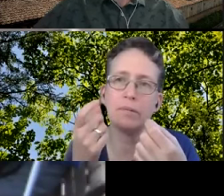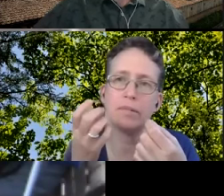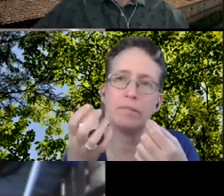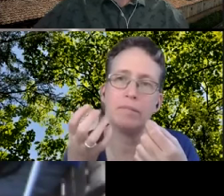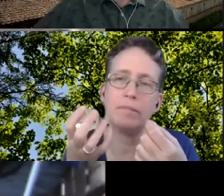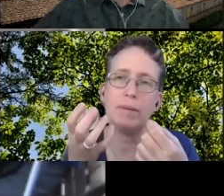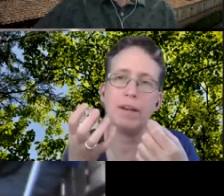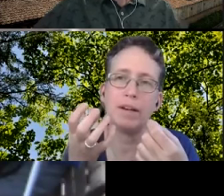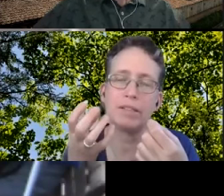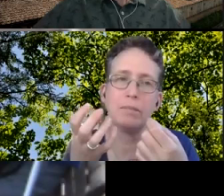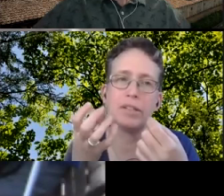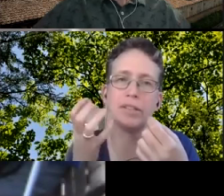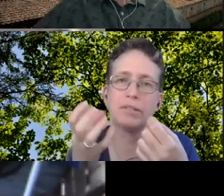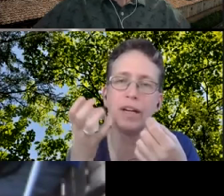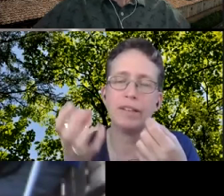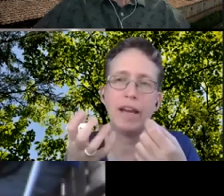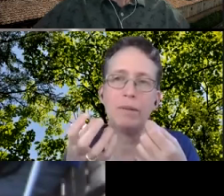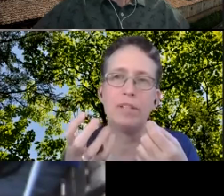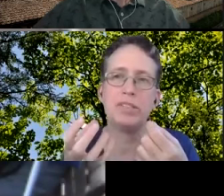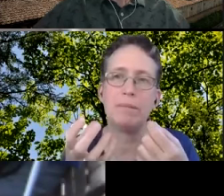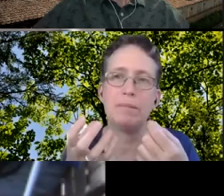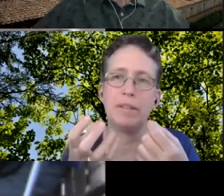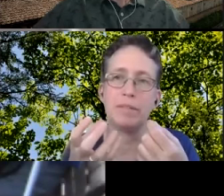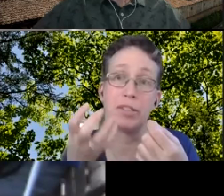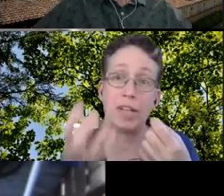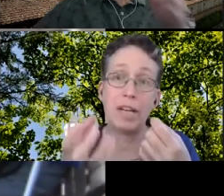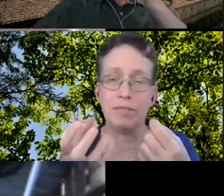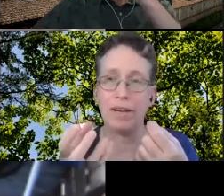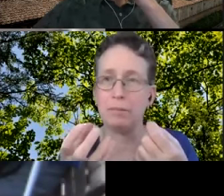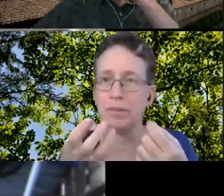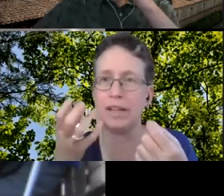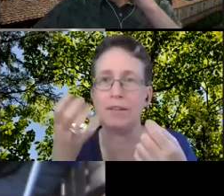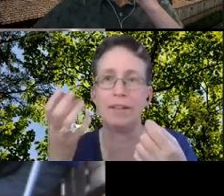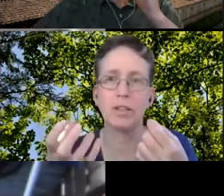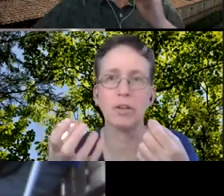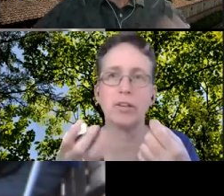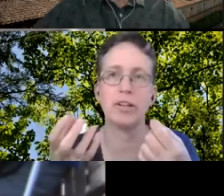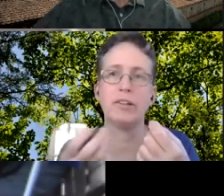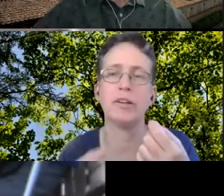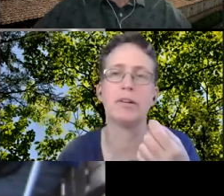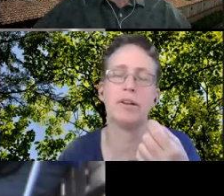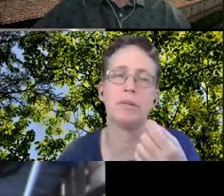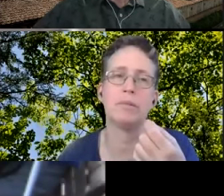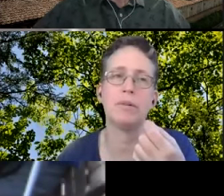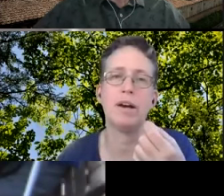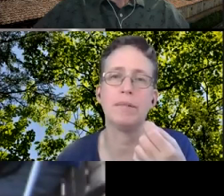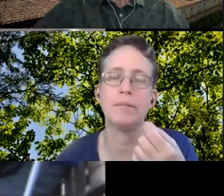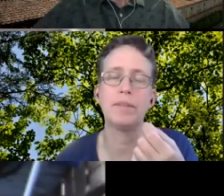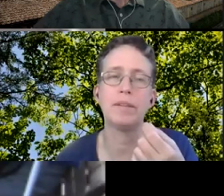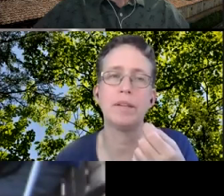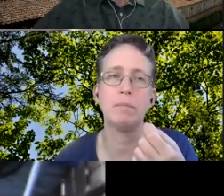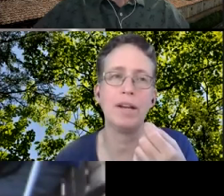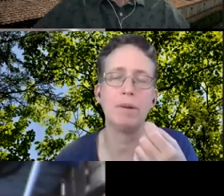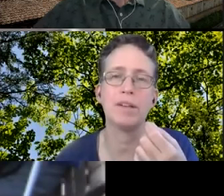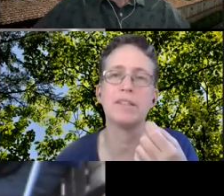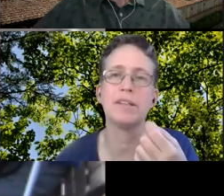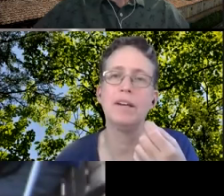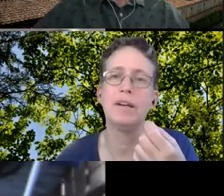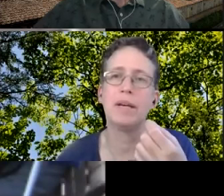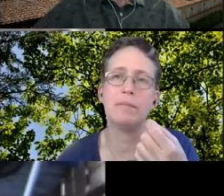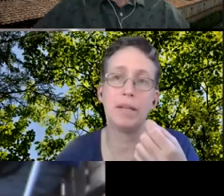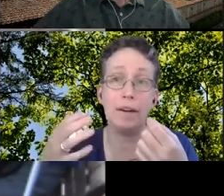so maybe not so much directly how we reshape the shapes of animals, like how they look or their body